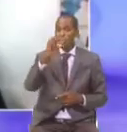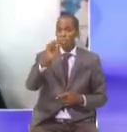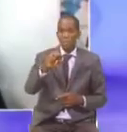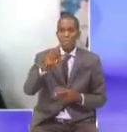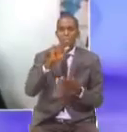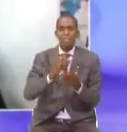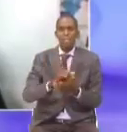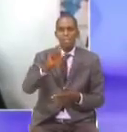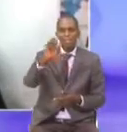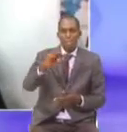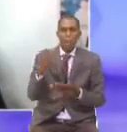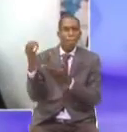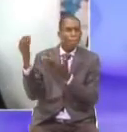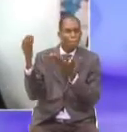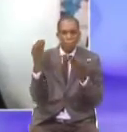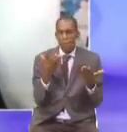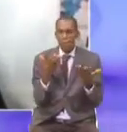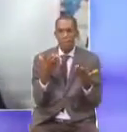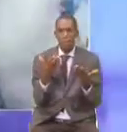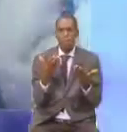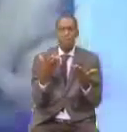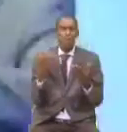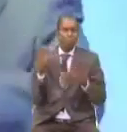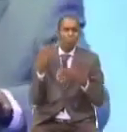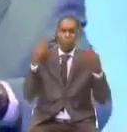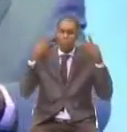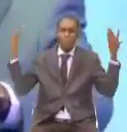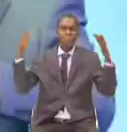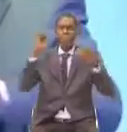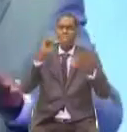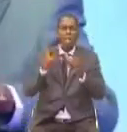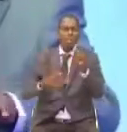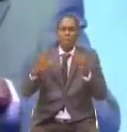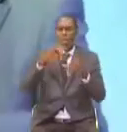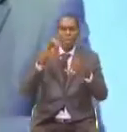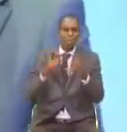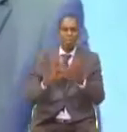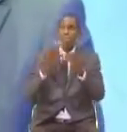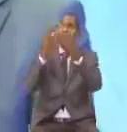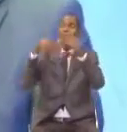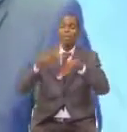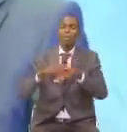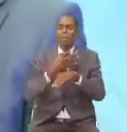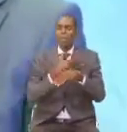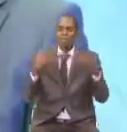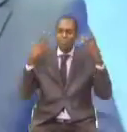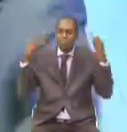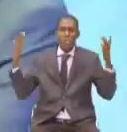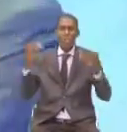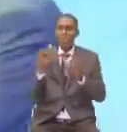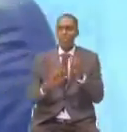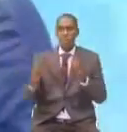yes rings all over in heaven and rings and sounds all over on